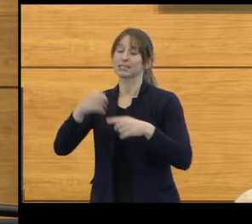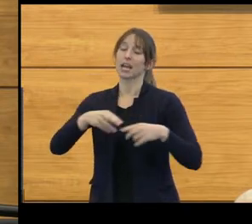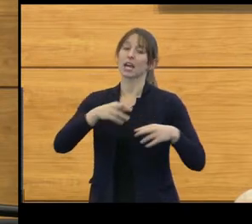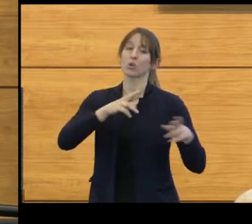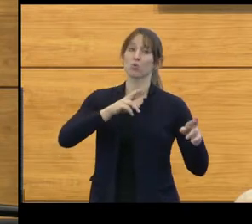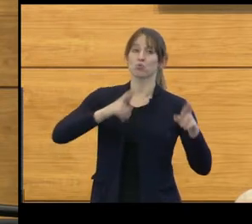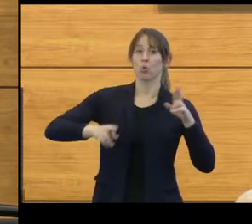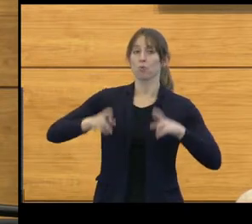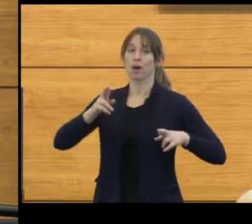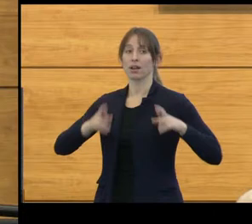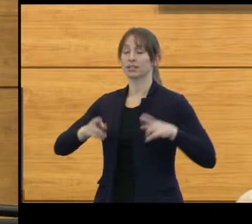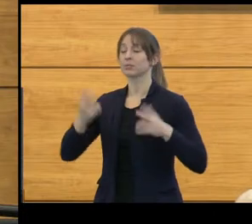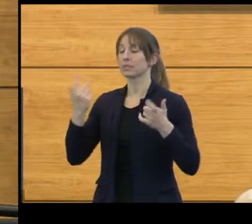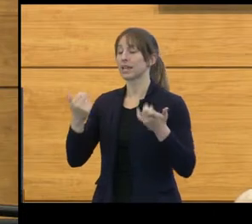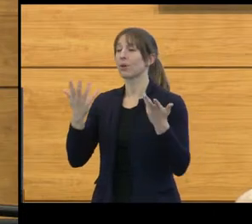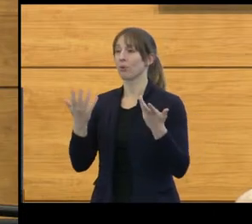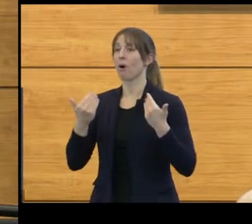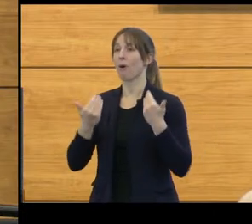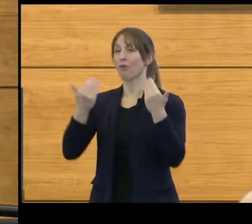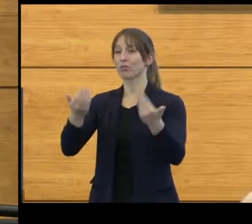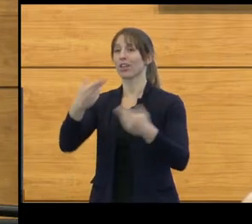Henry Russel Award.